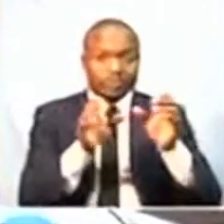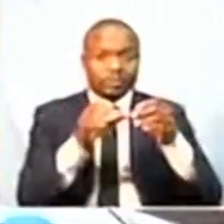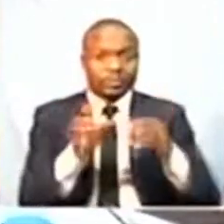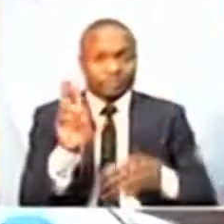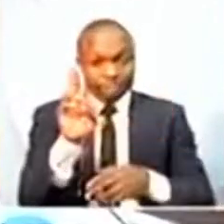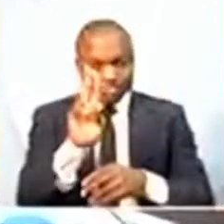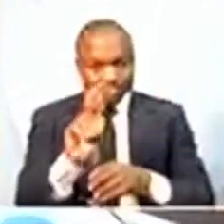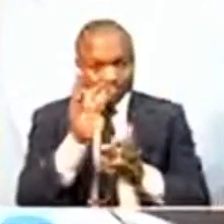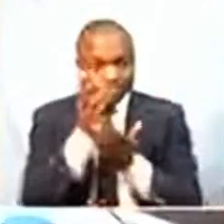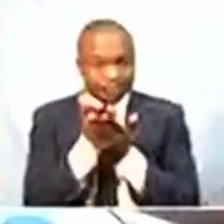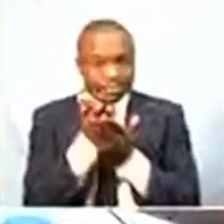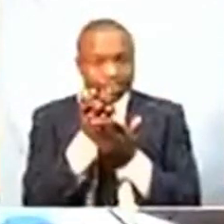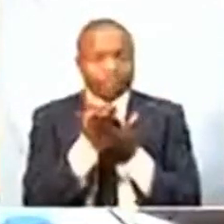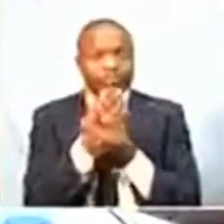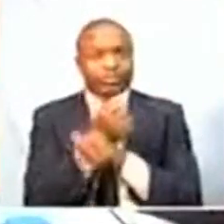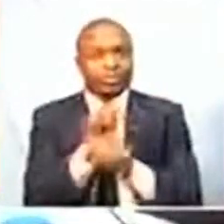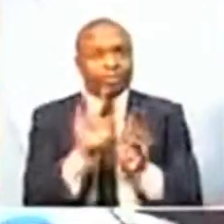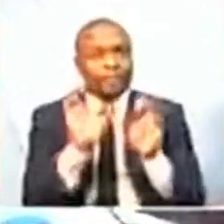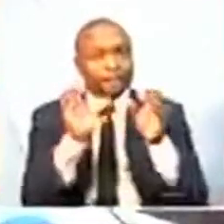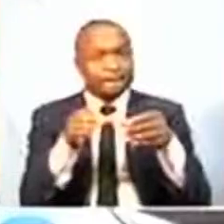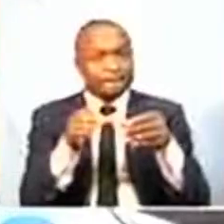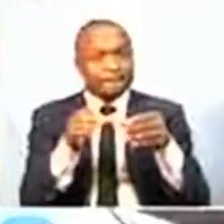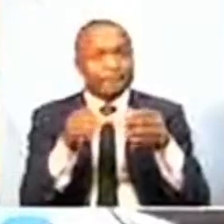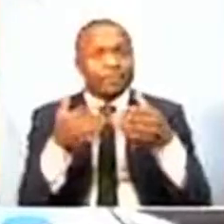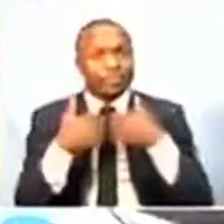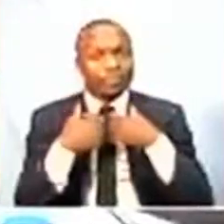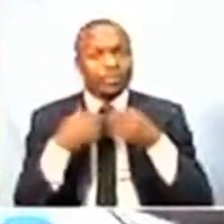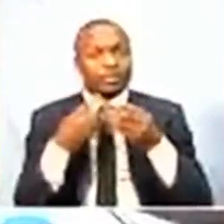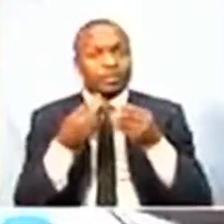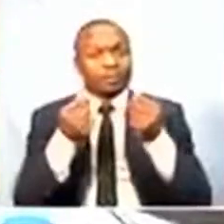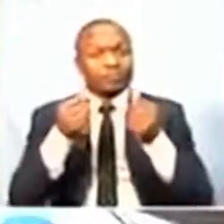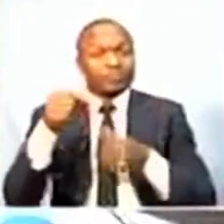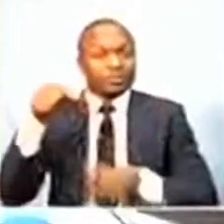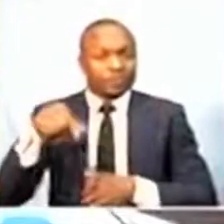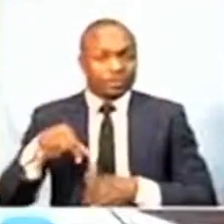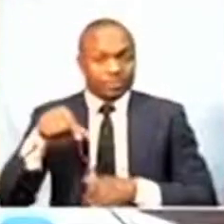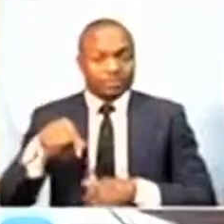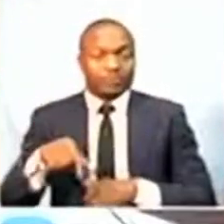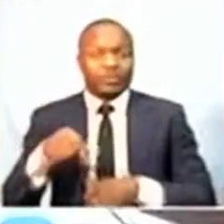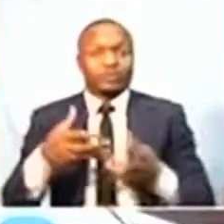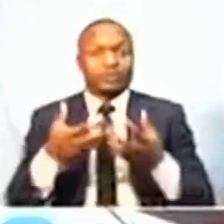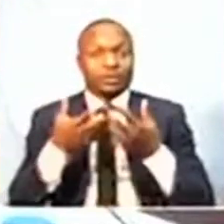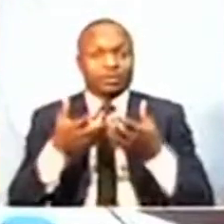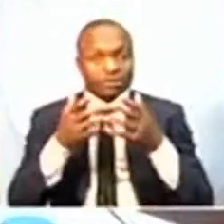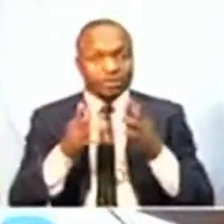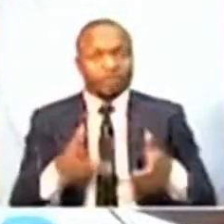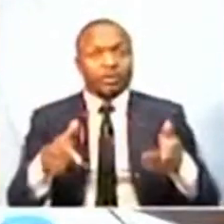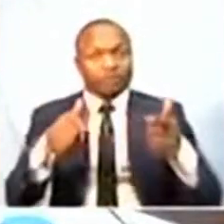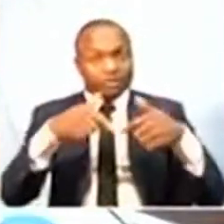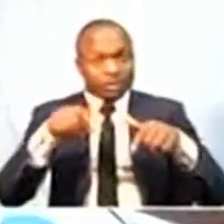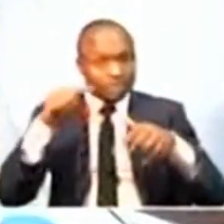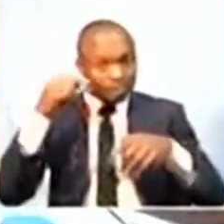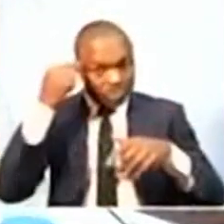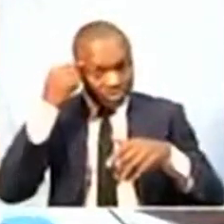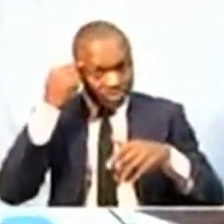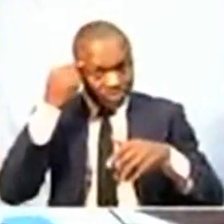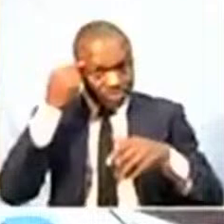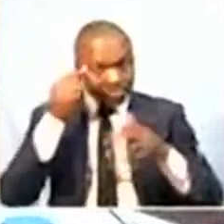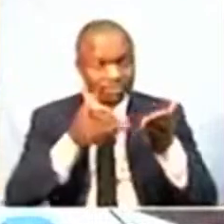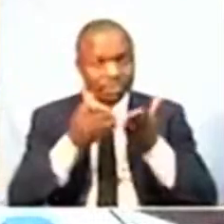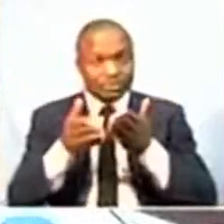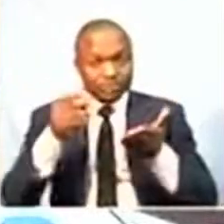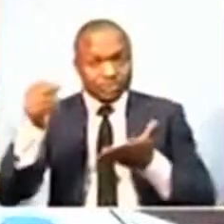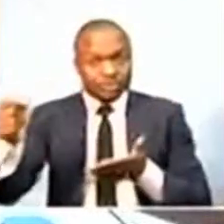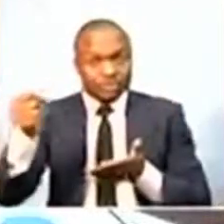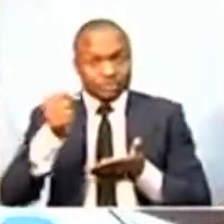A remedial measure, Chair. The Council had very few qualified engineers, and local government service has employed the civil engineer,